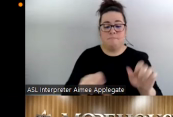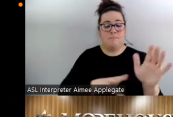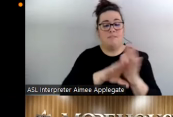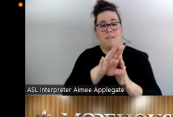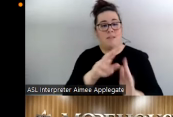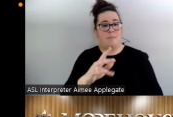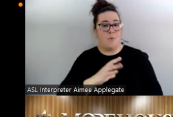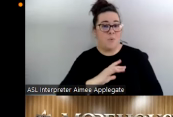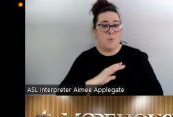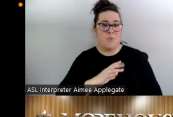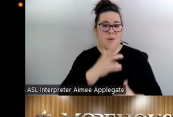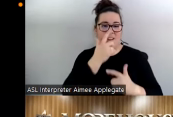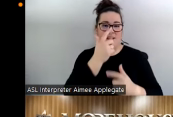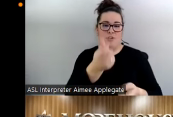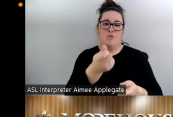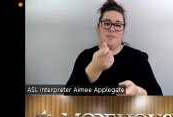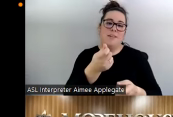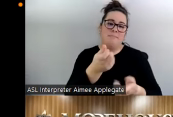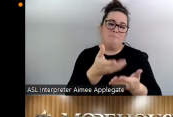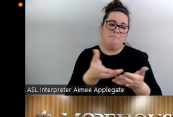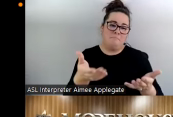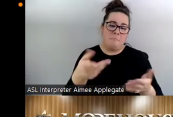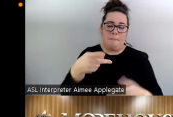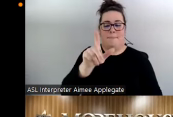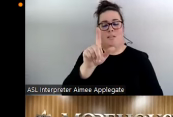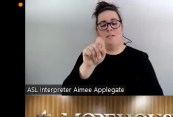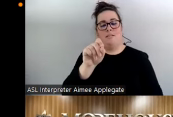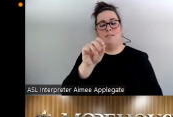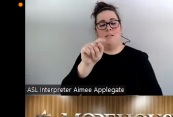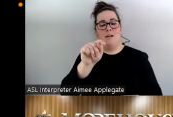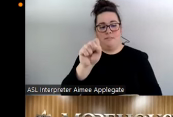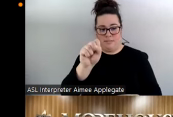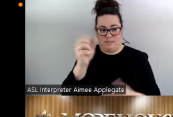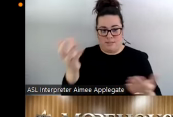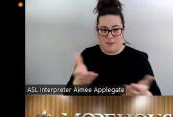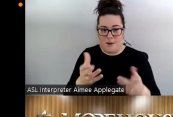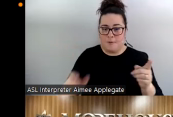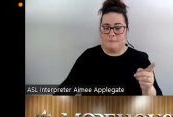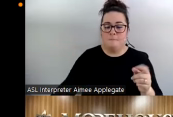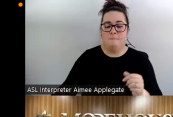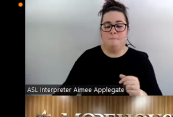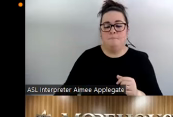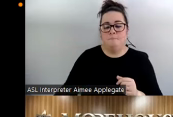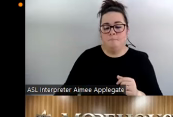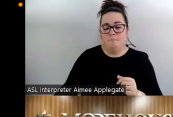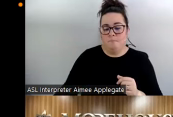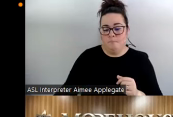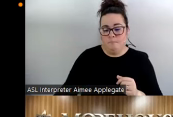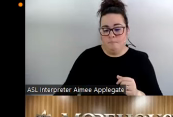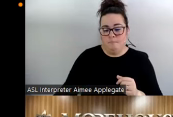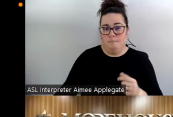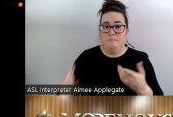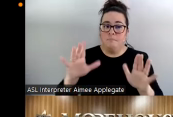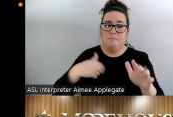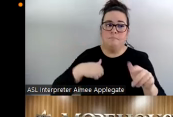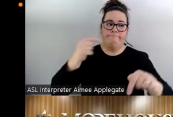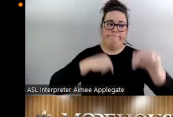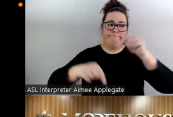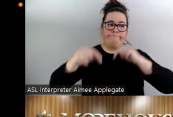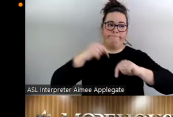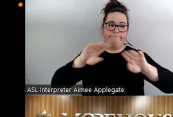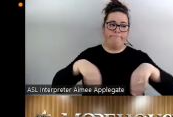and interesting plots here. And so let me take a quick step back and provide some context for this analysis. Essentially,